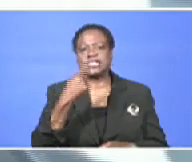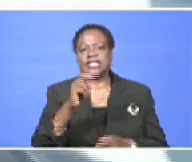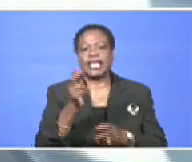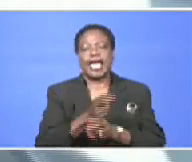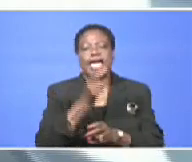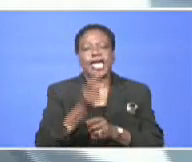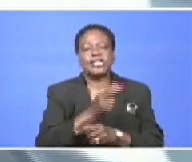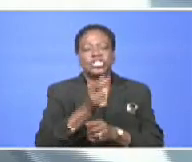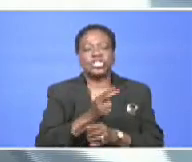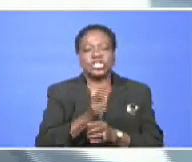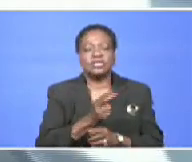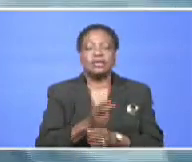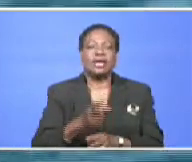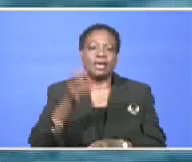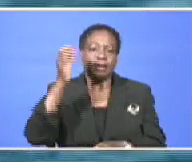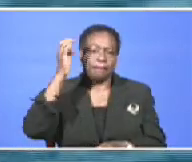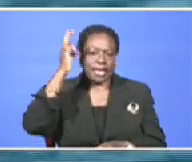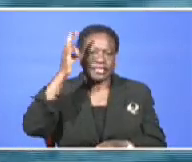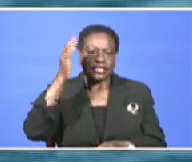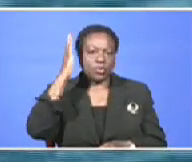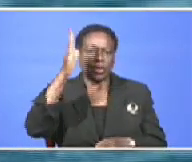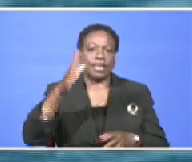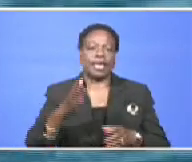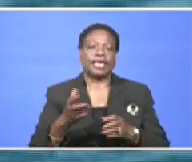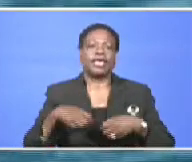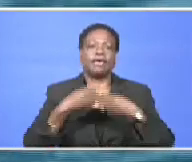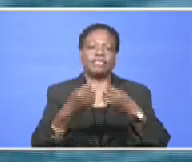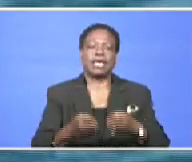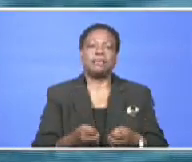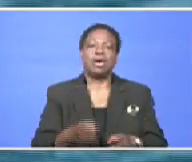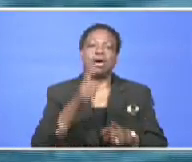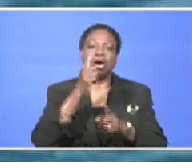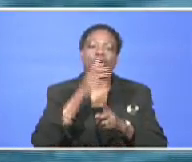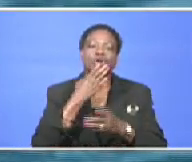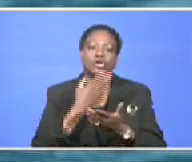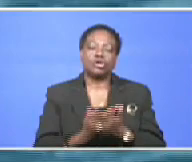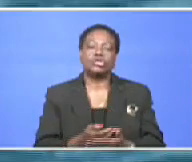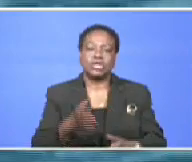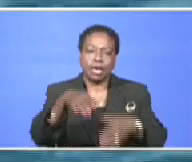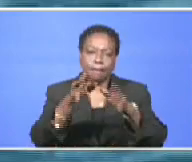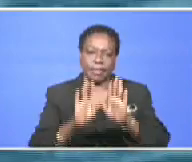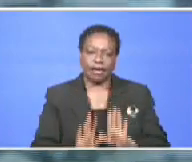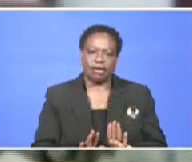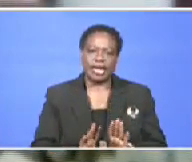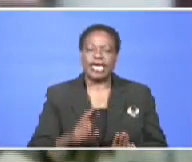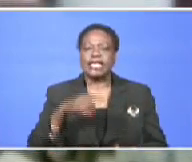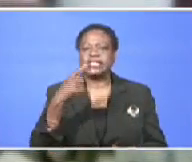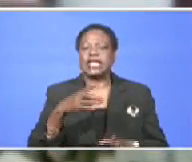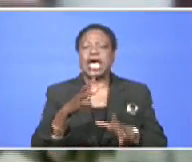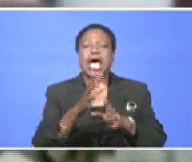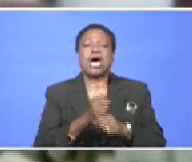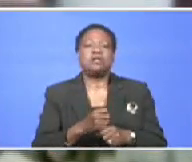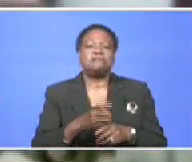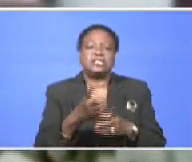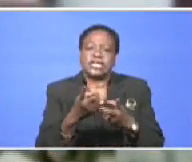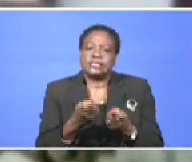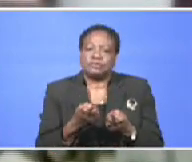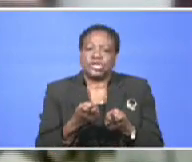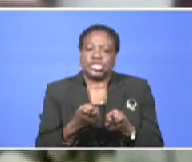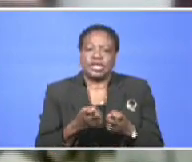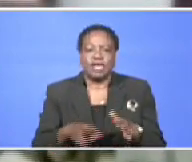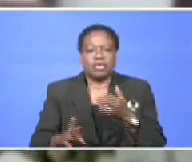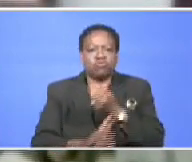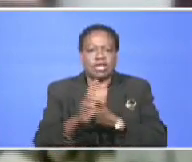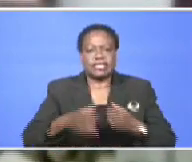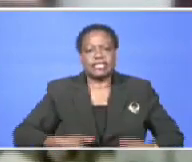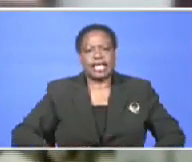Embassy are planning to give them a proper burial. Pastor Charles contends that out of desperation, Haitian nationals risk their lives at sea